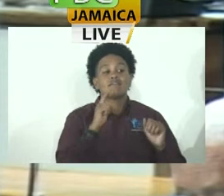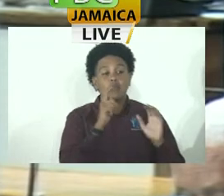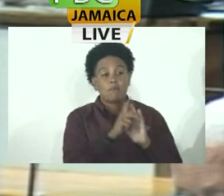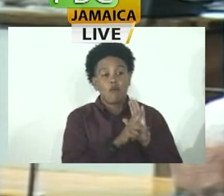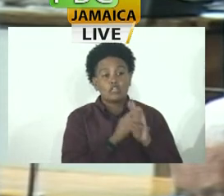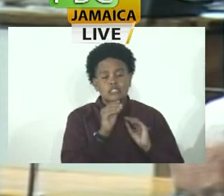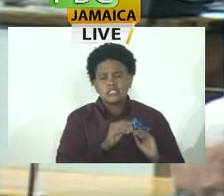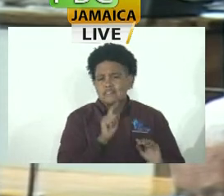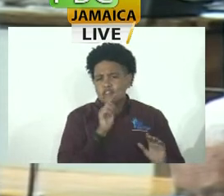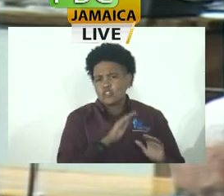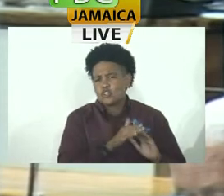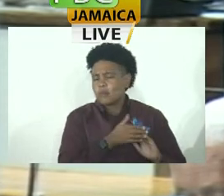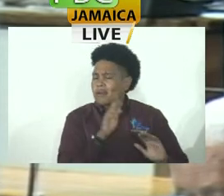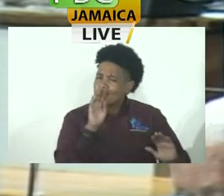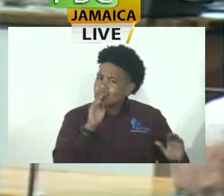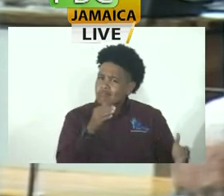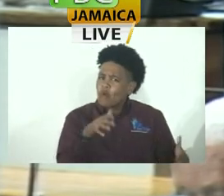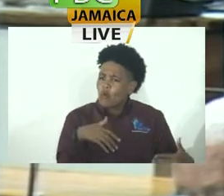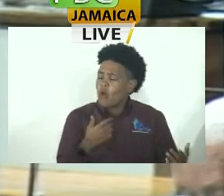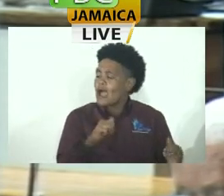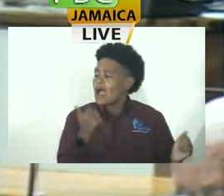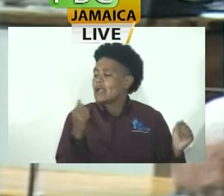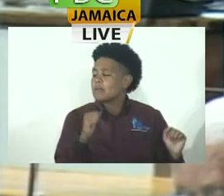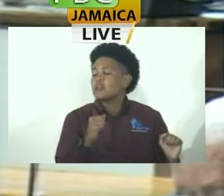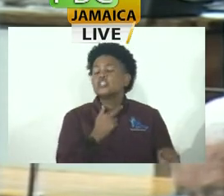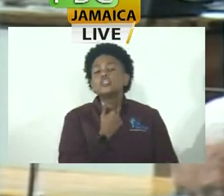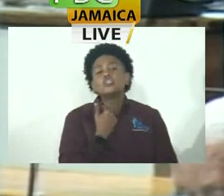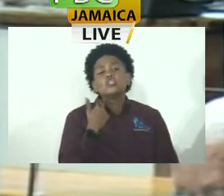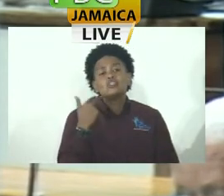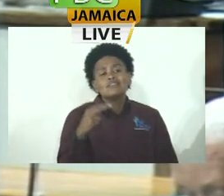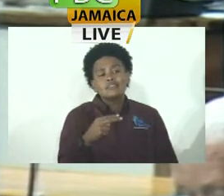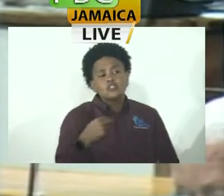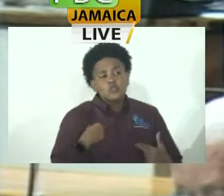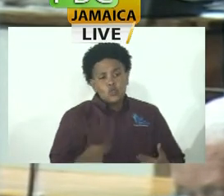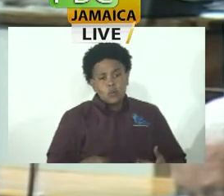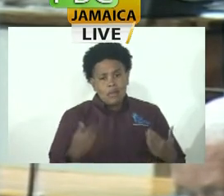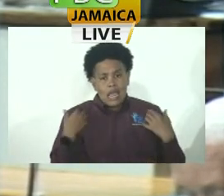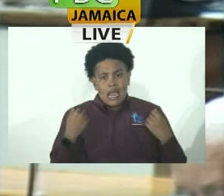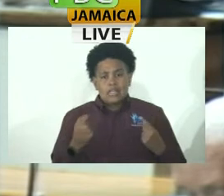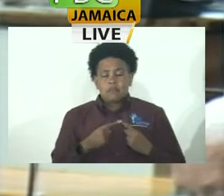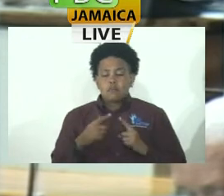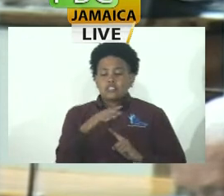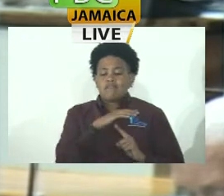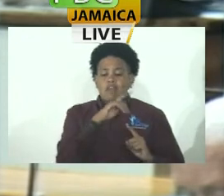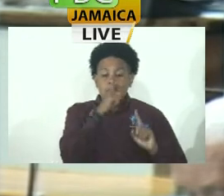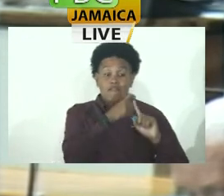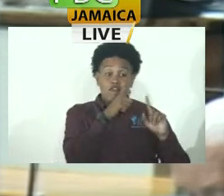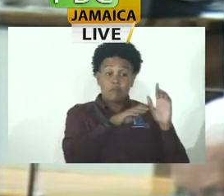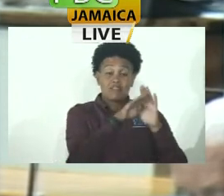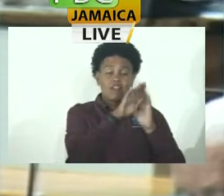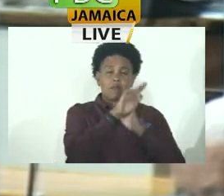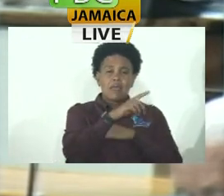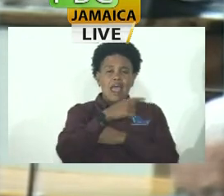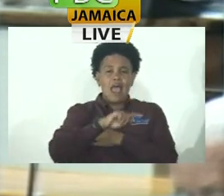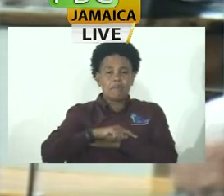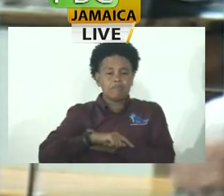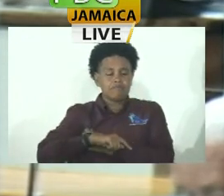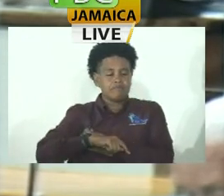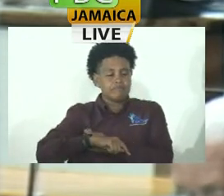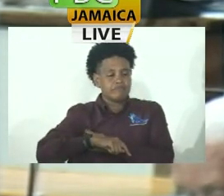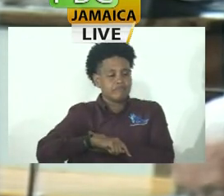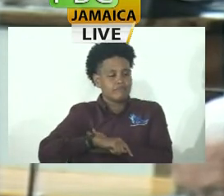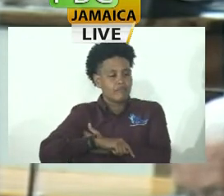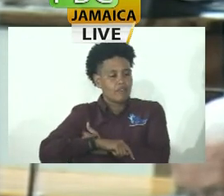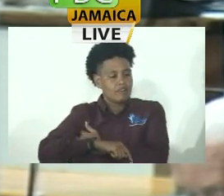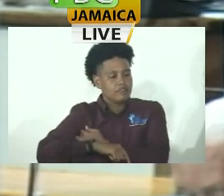geared toward geared towards any potential risk to human health and environment from development transboundary movement